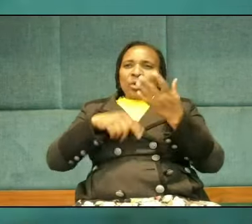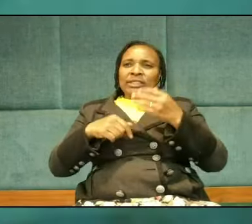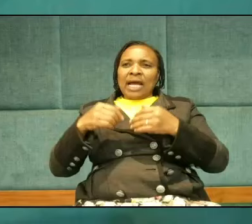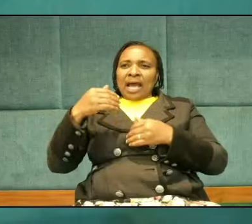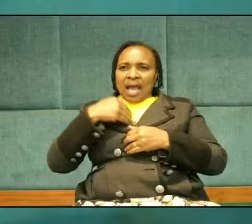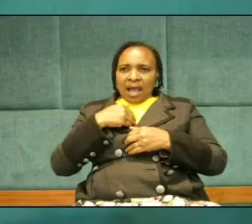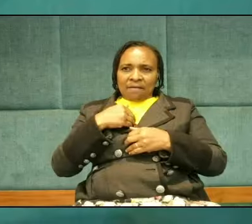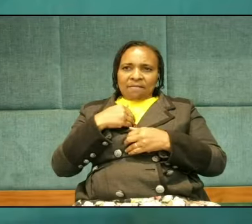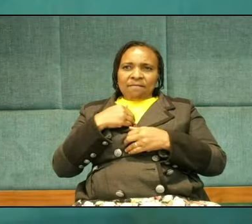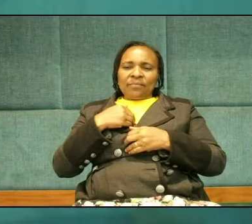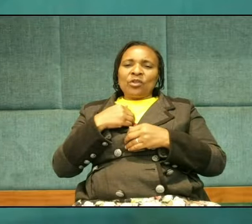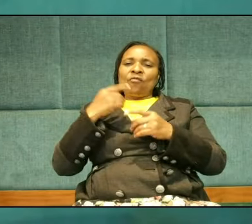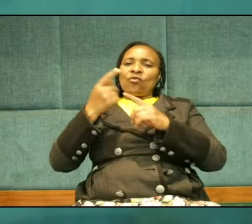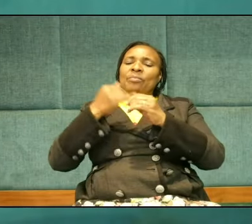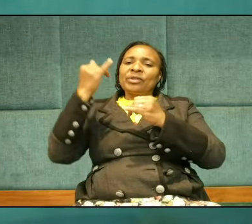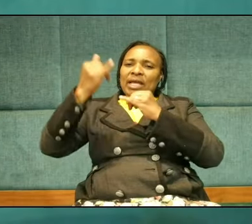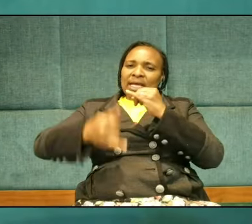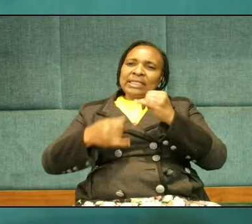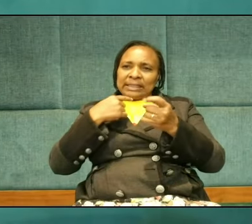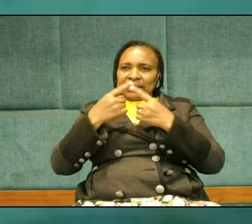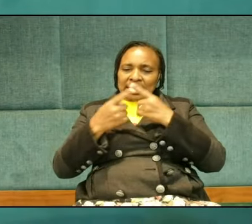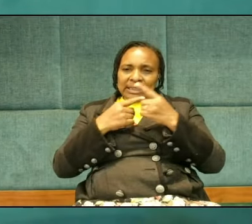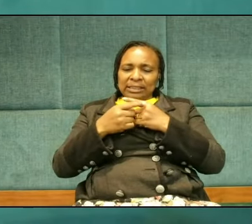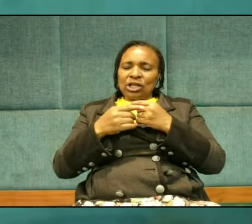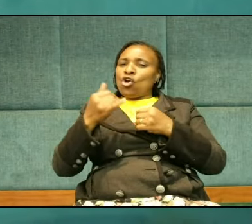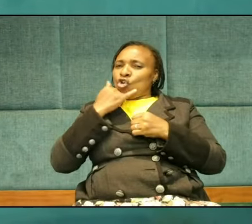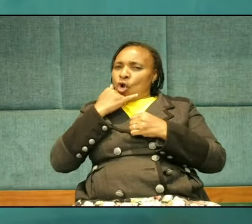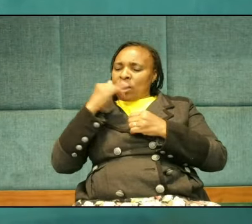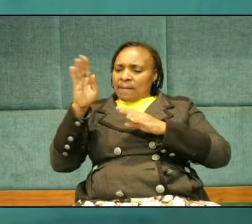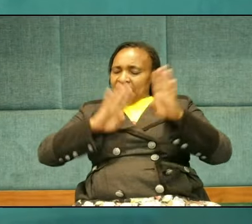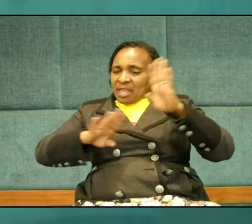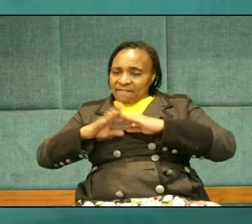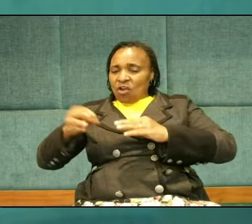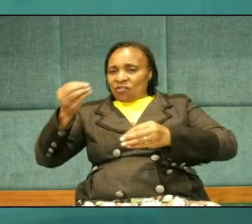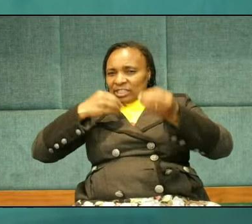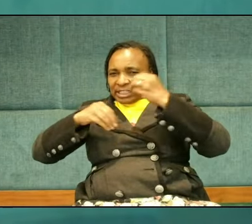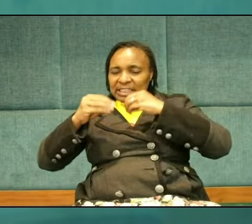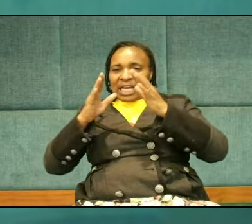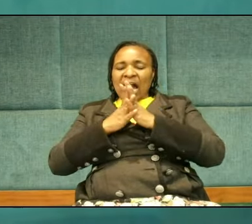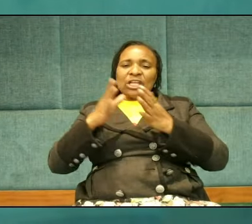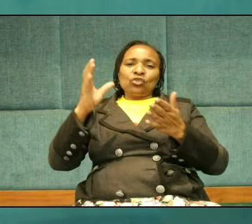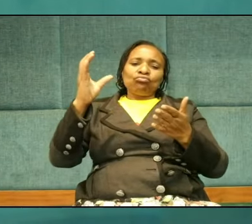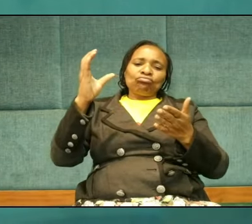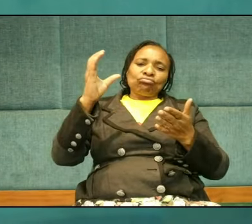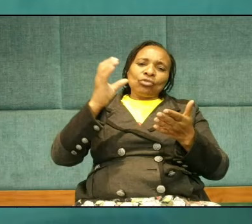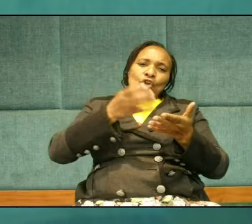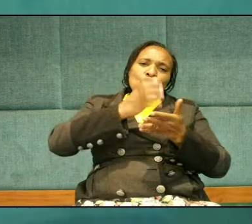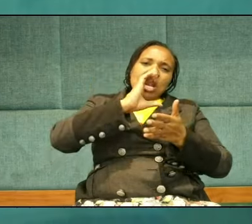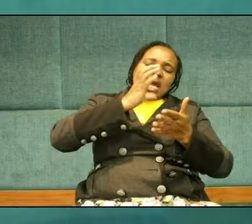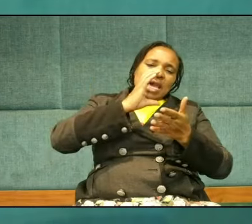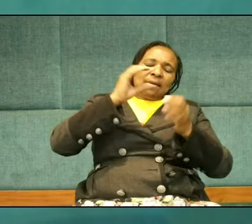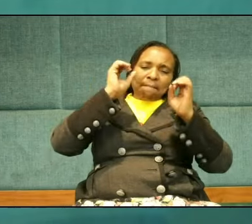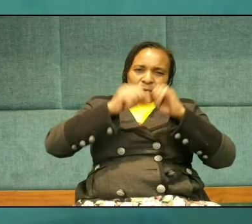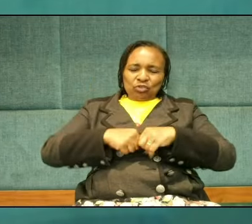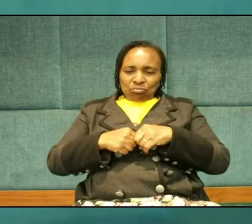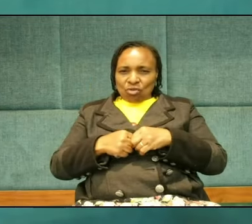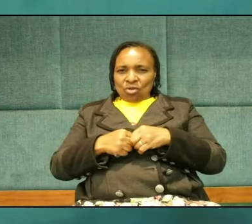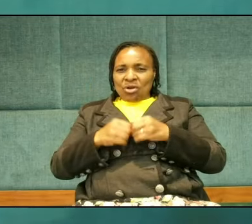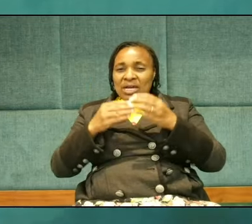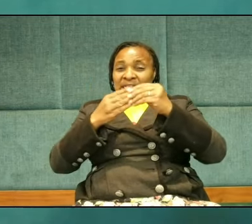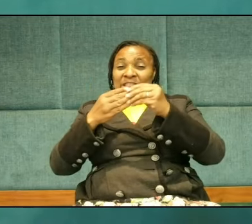Actually from the end, where it says that wrong habits of eating and drinking lead to errors in thought and